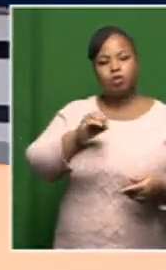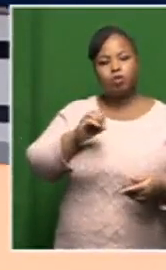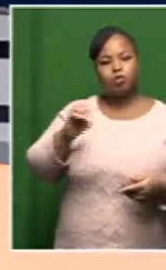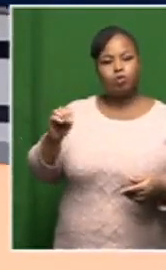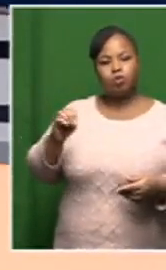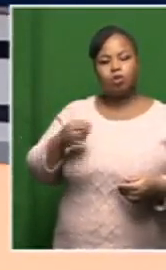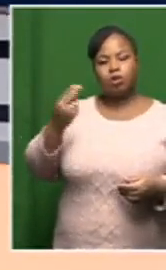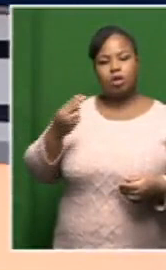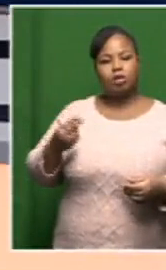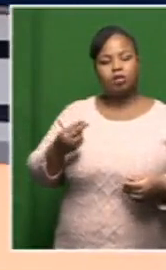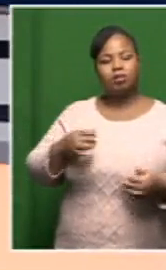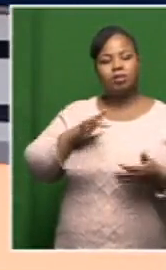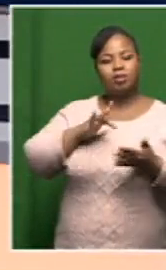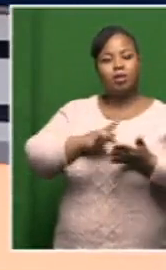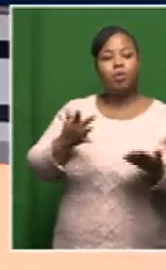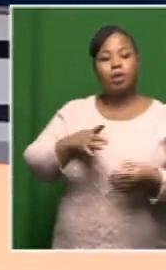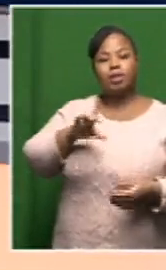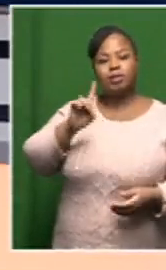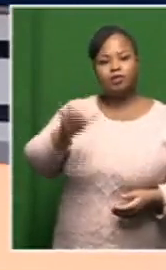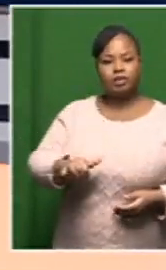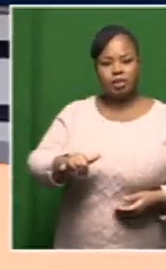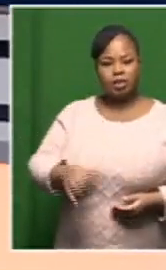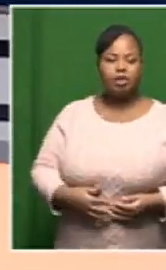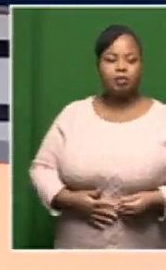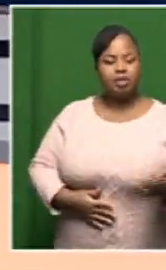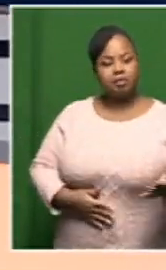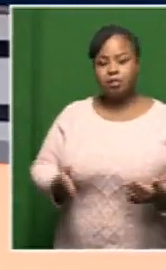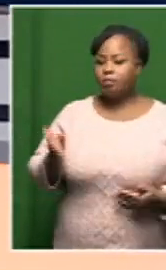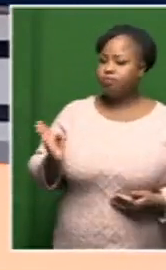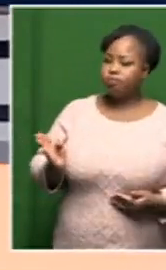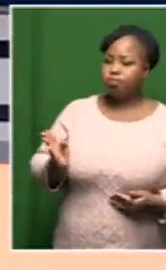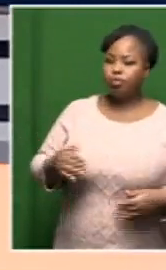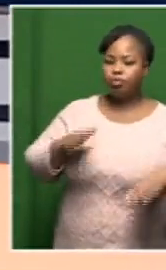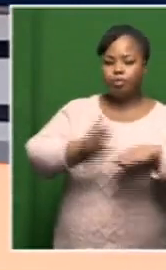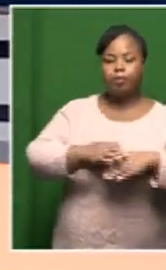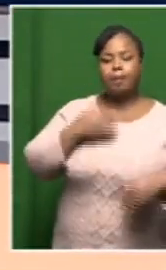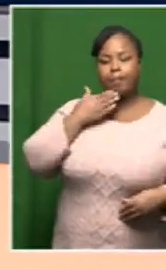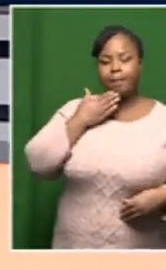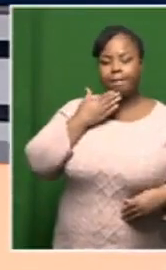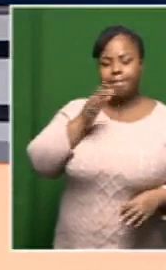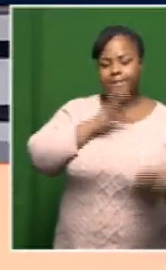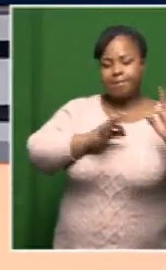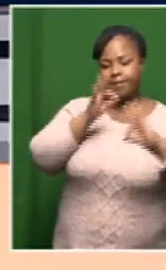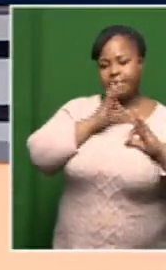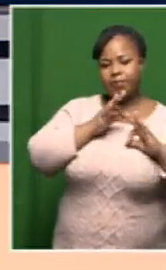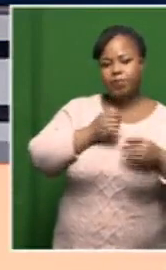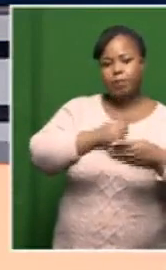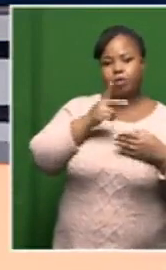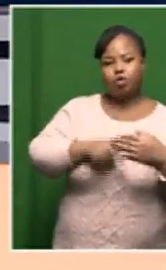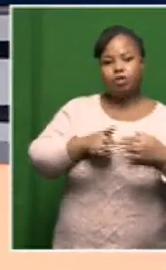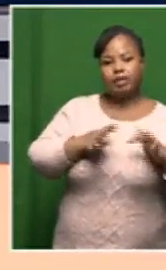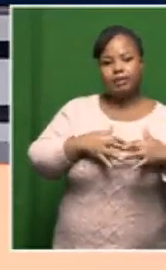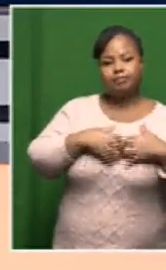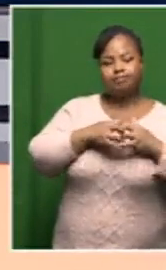Community Art Center in Daveyton. Now, for more on this, we're joined in the studio by the project